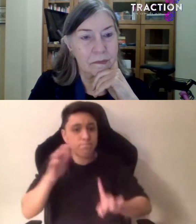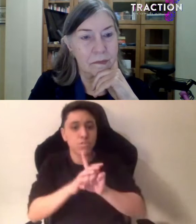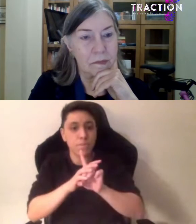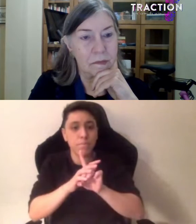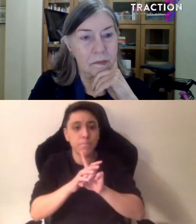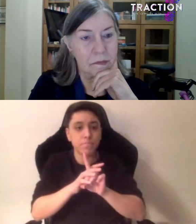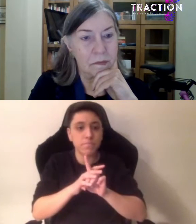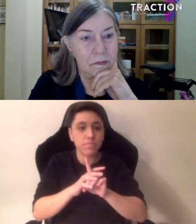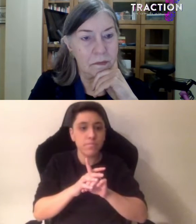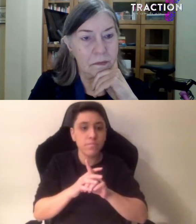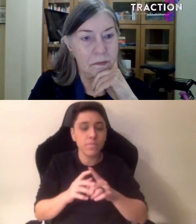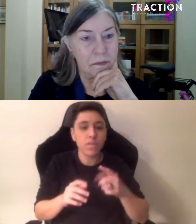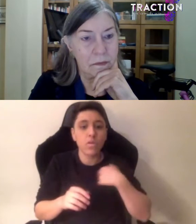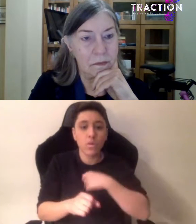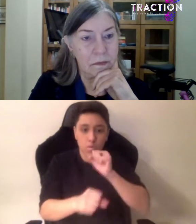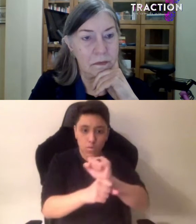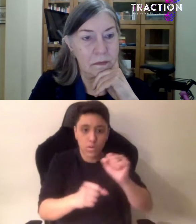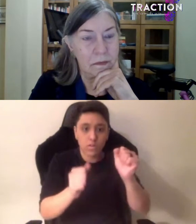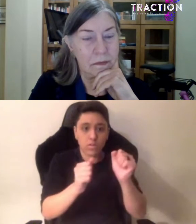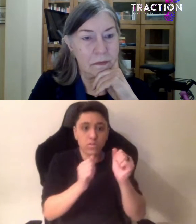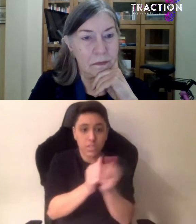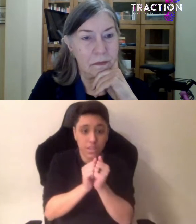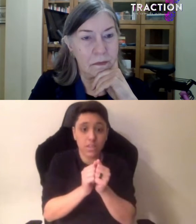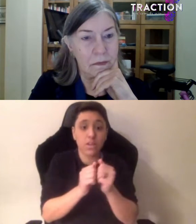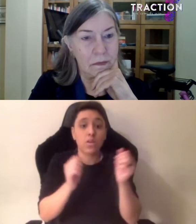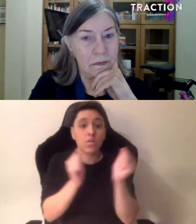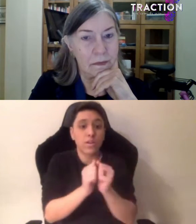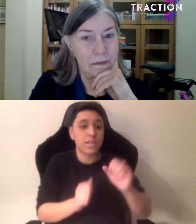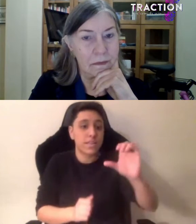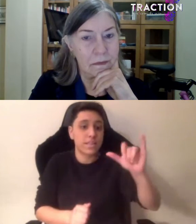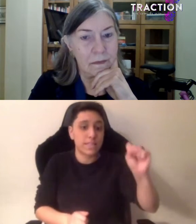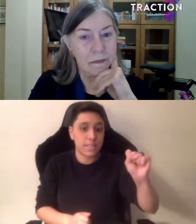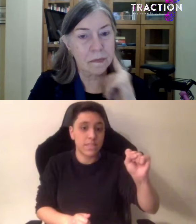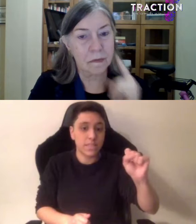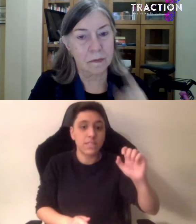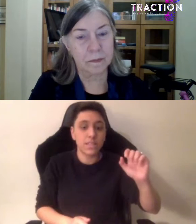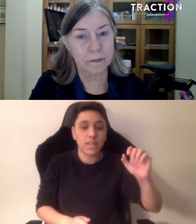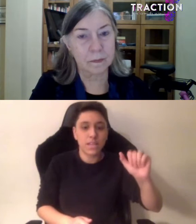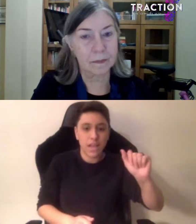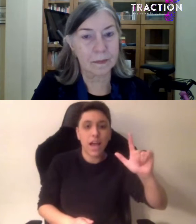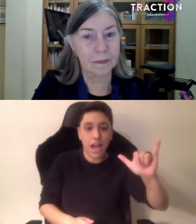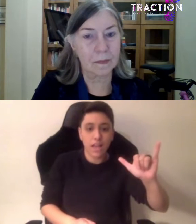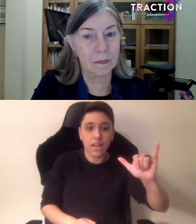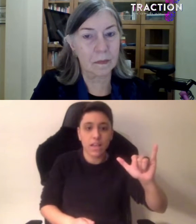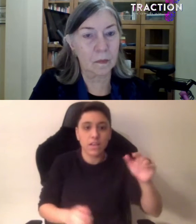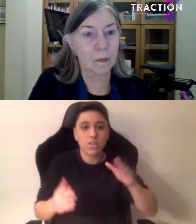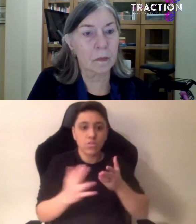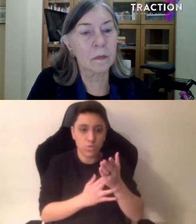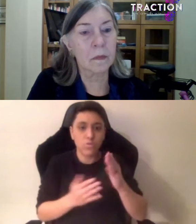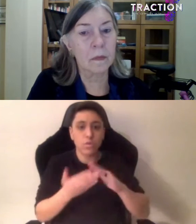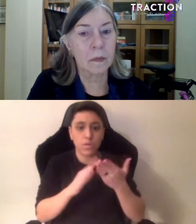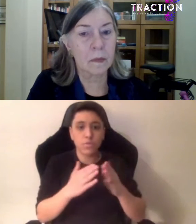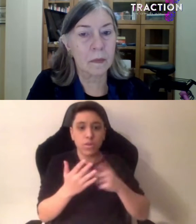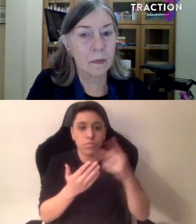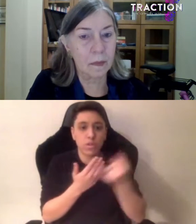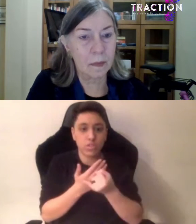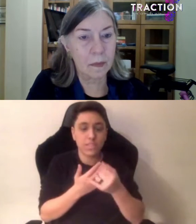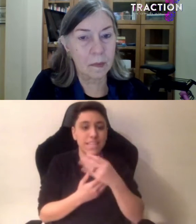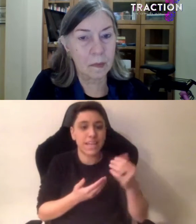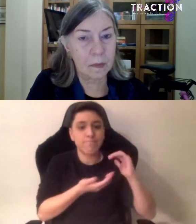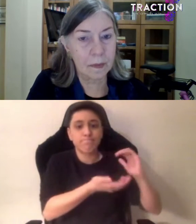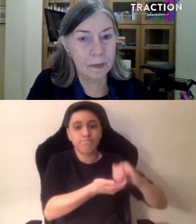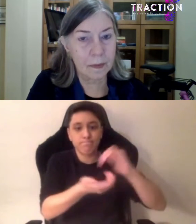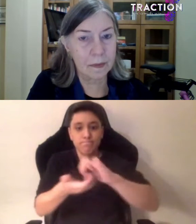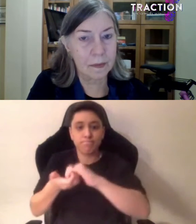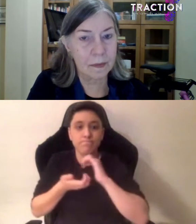by working together with our cisgender allies through community service projects, building relationships and collaborative partnerships along the way